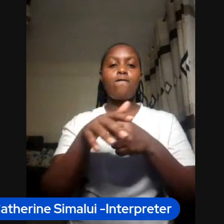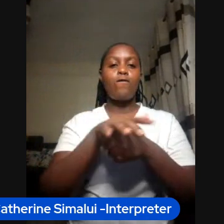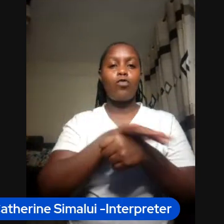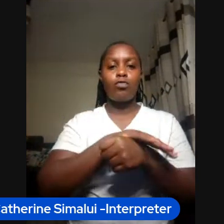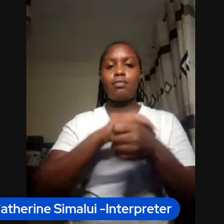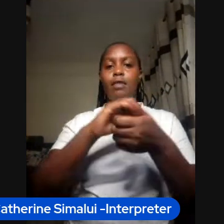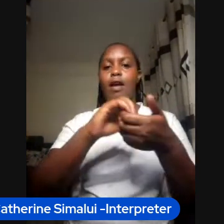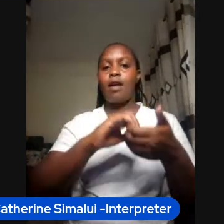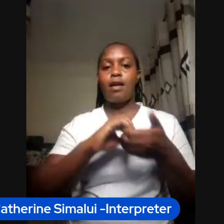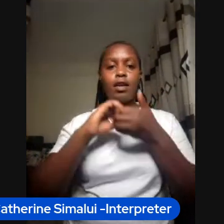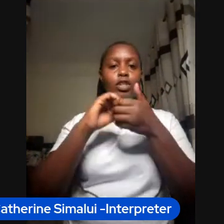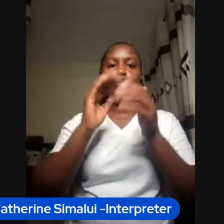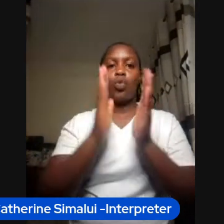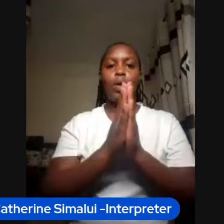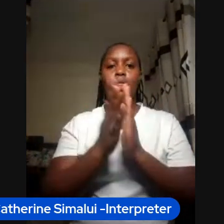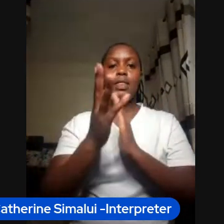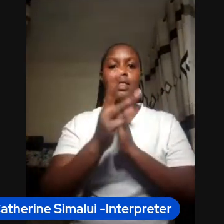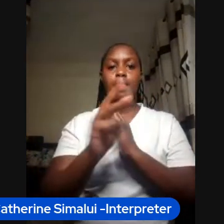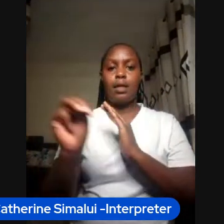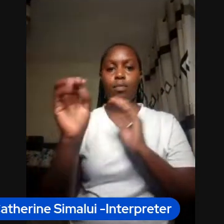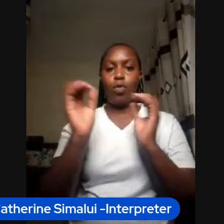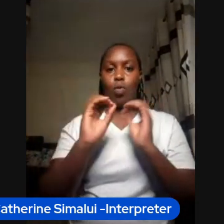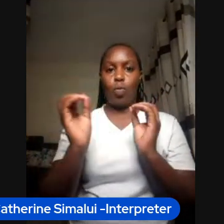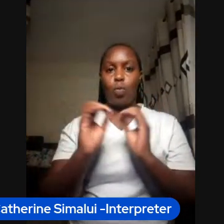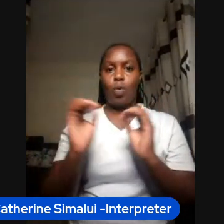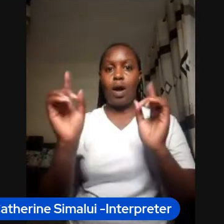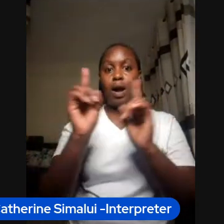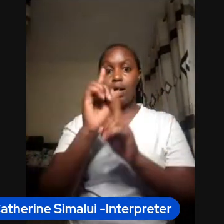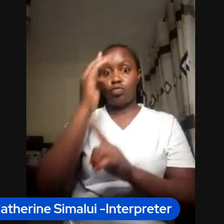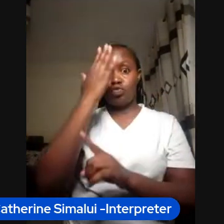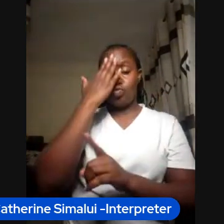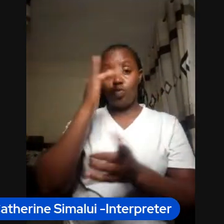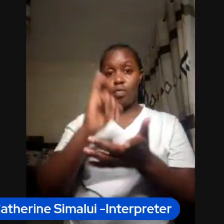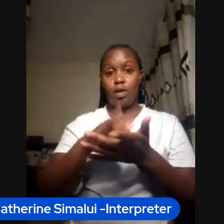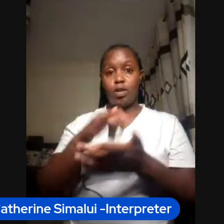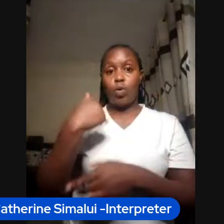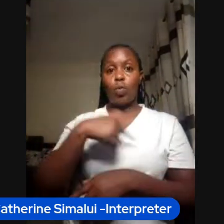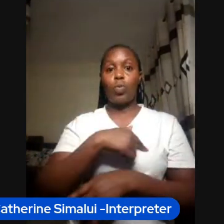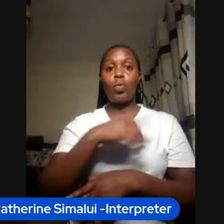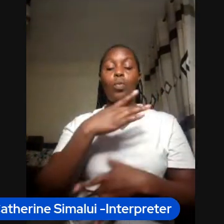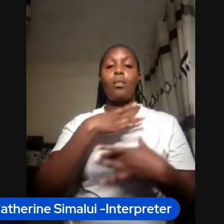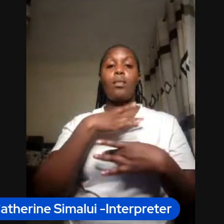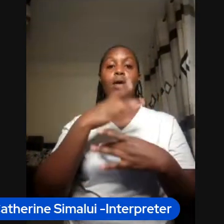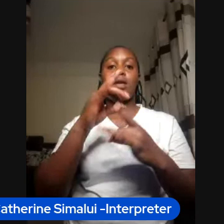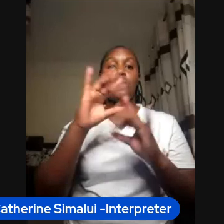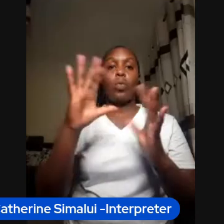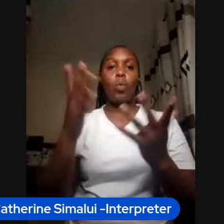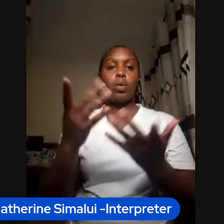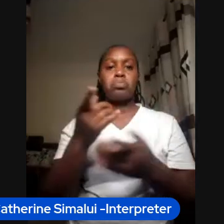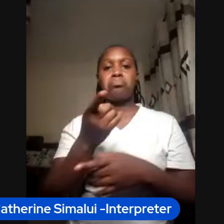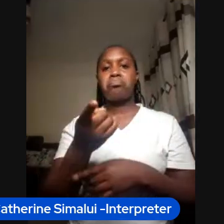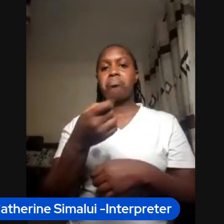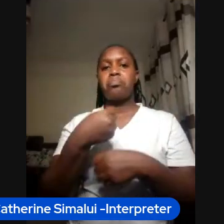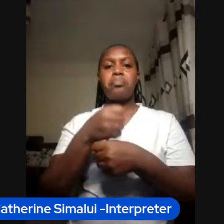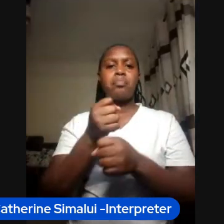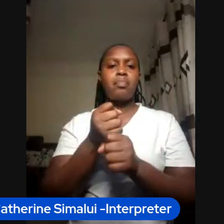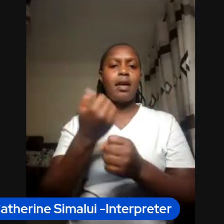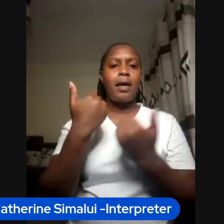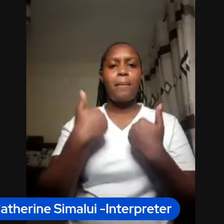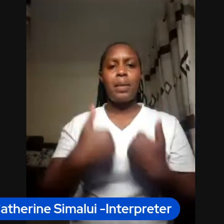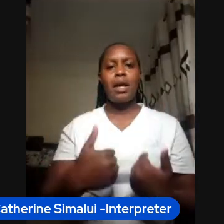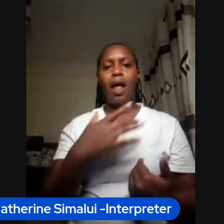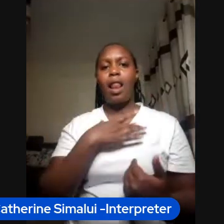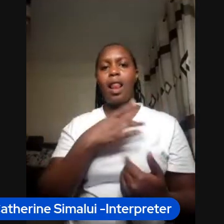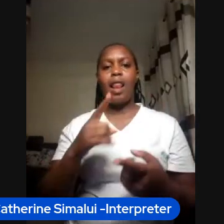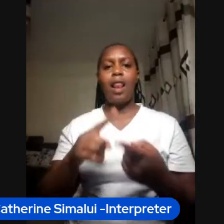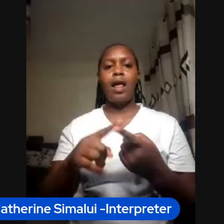with them, and it happens when we are being just reduced to symbols of diversity,